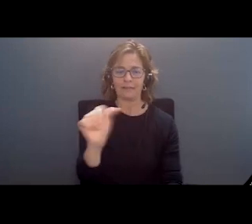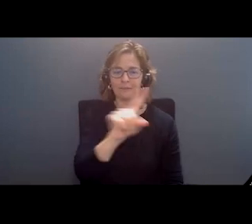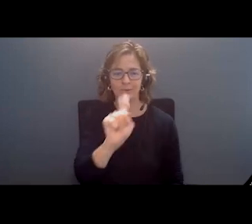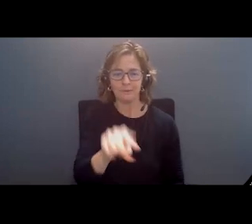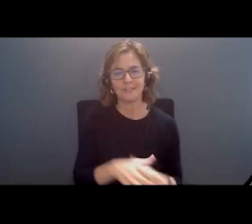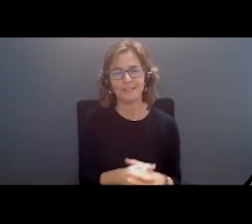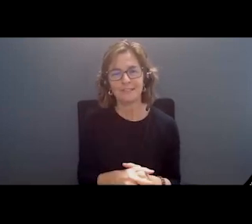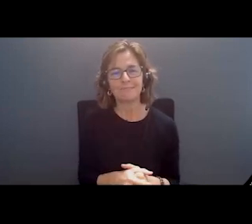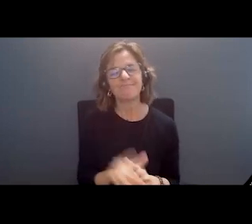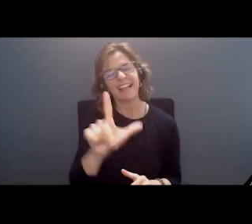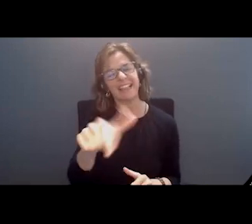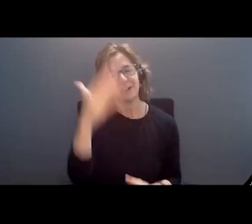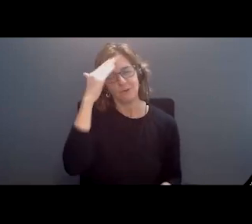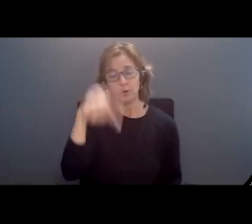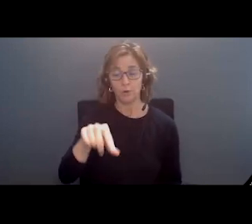Q&A.